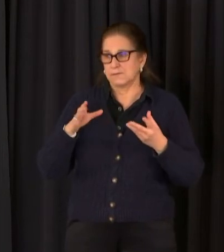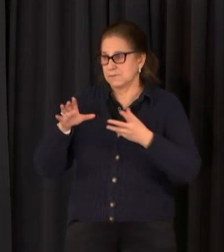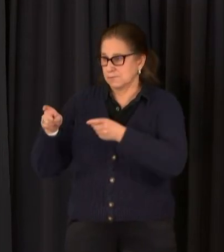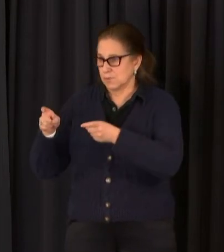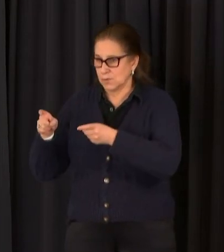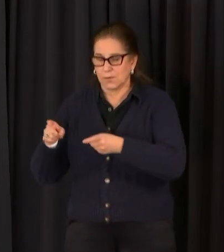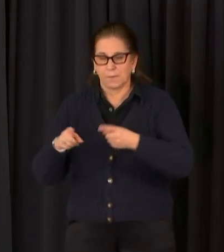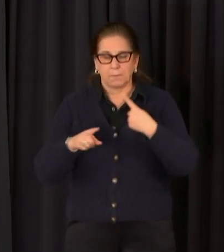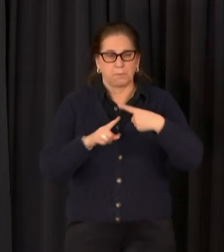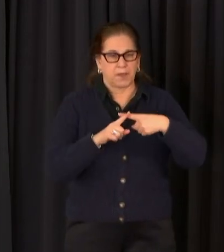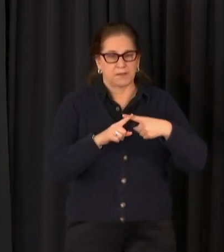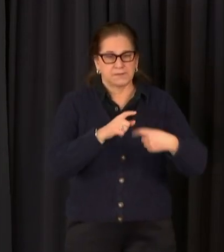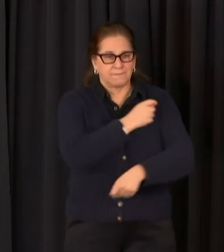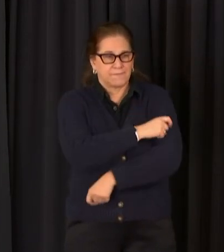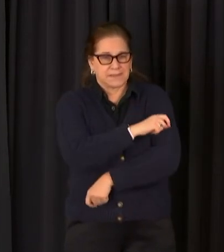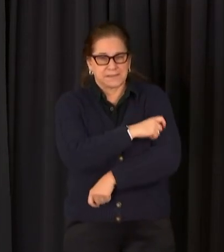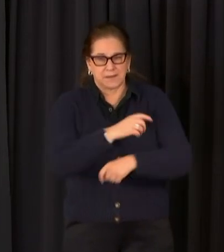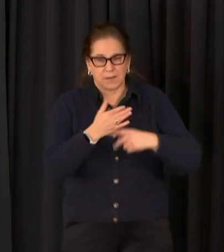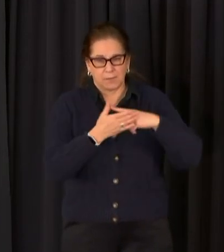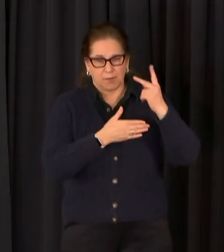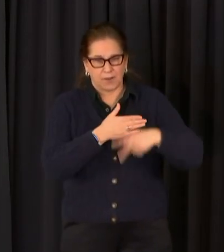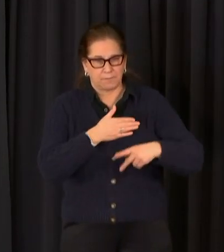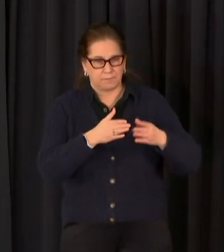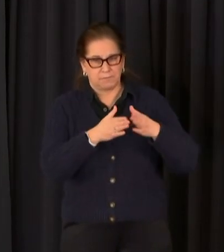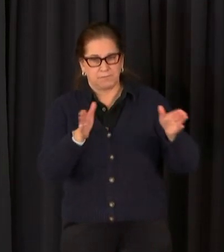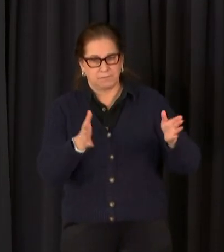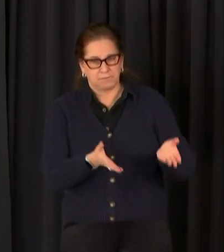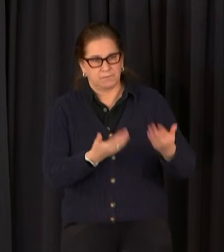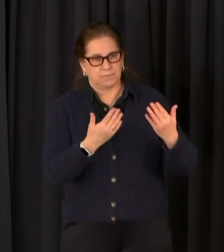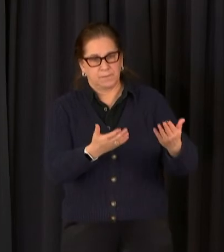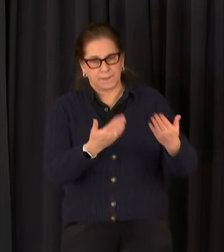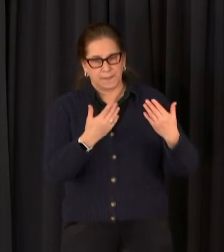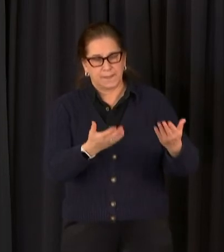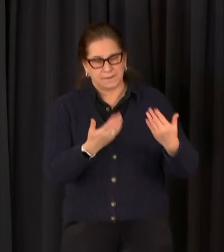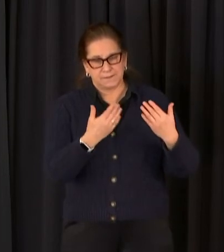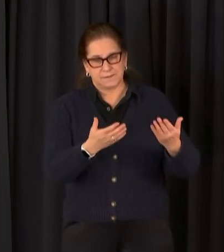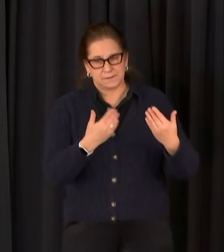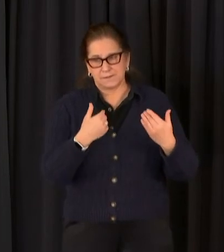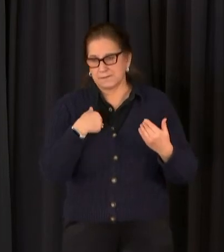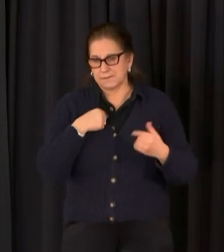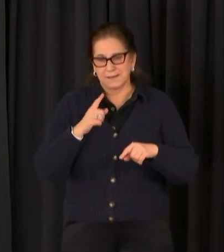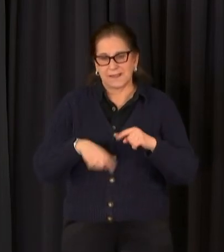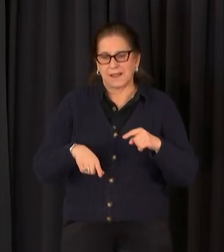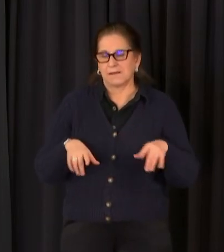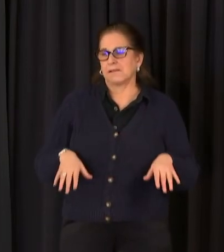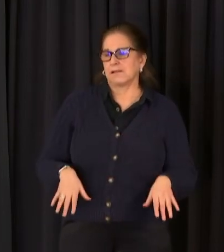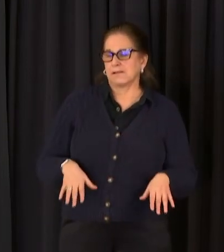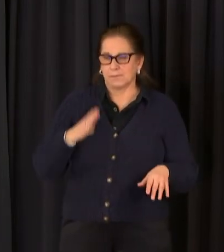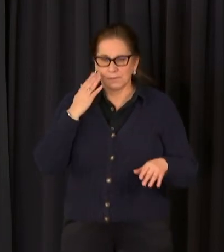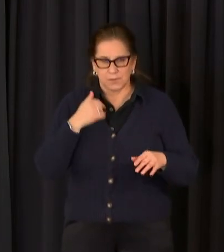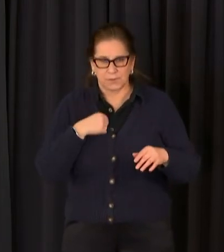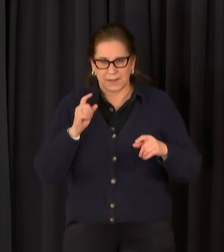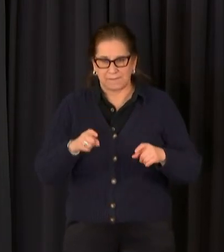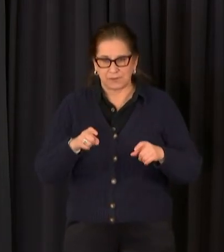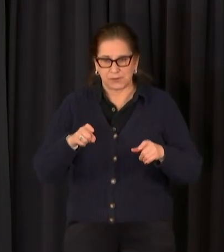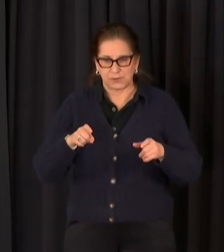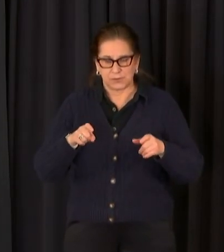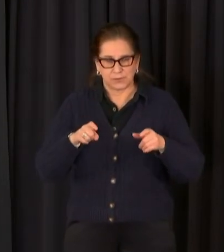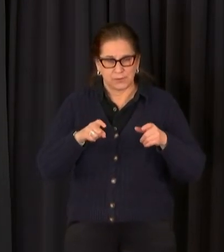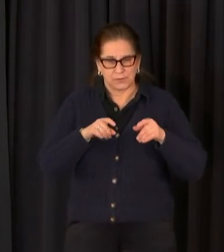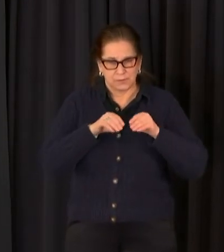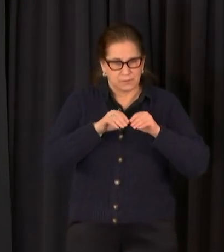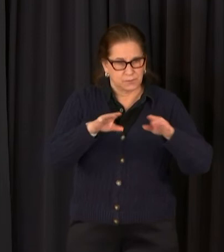It's going to be critically important that people don't become relaxed just because they've been vaccinated in the district